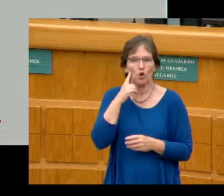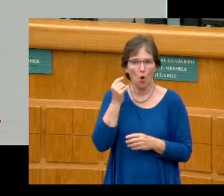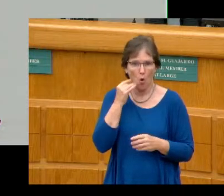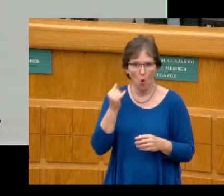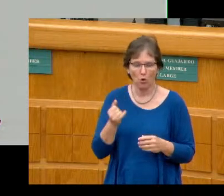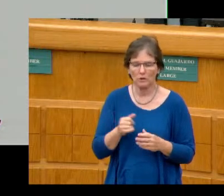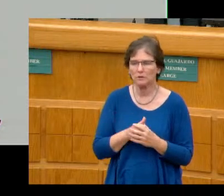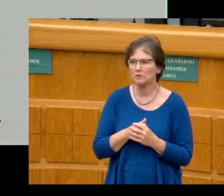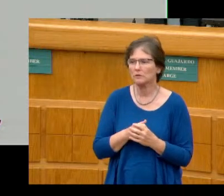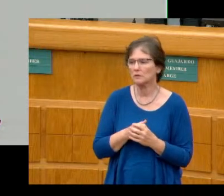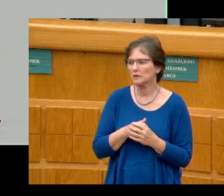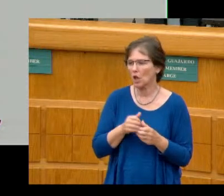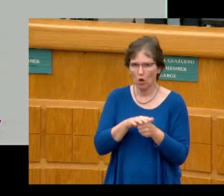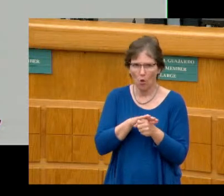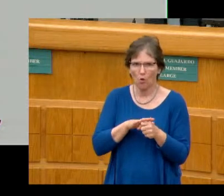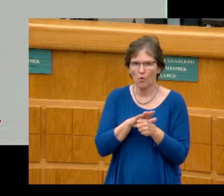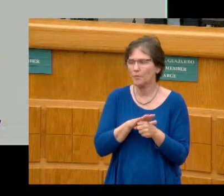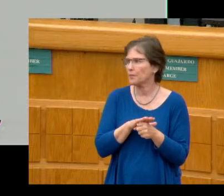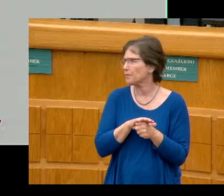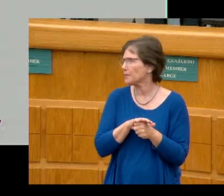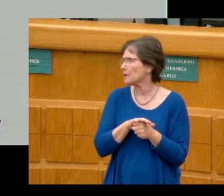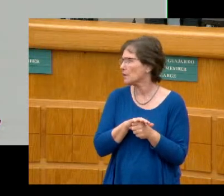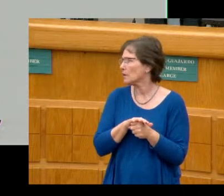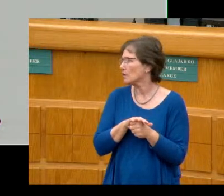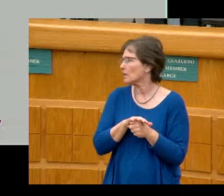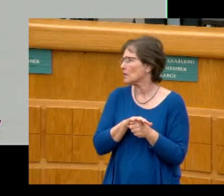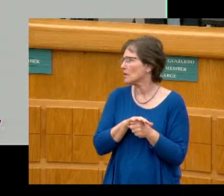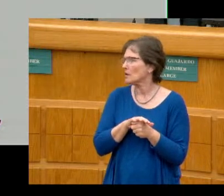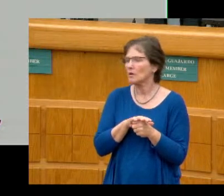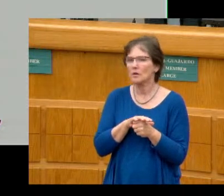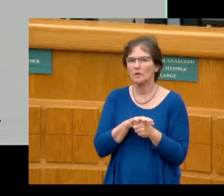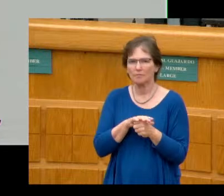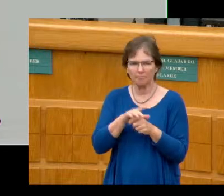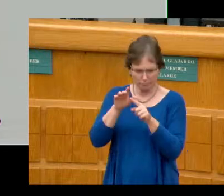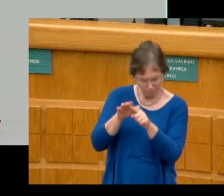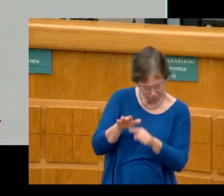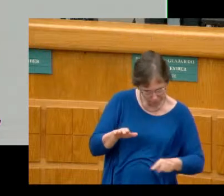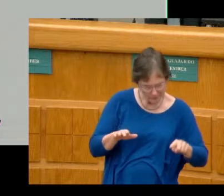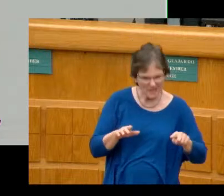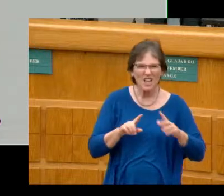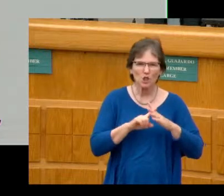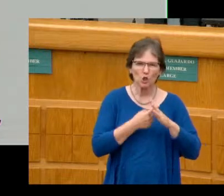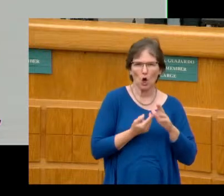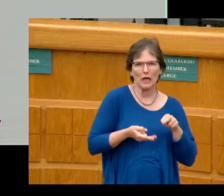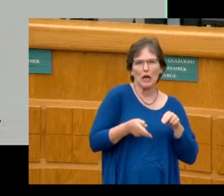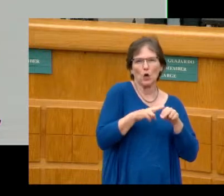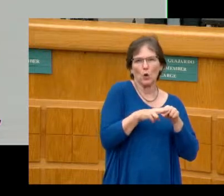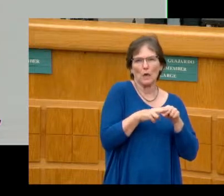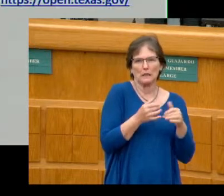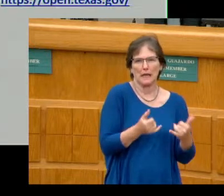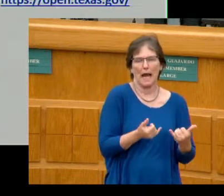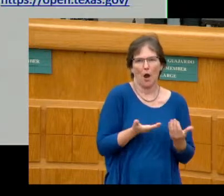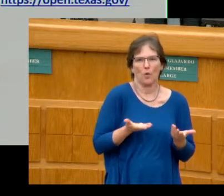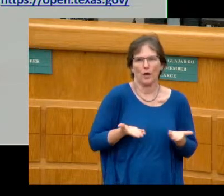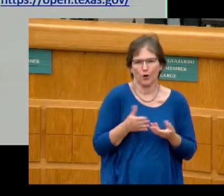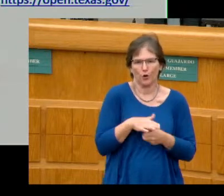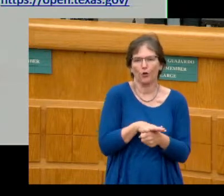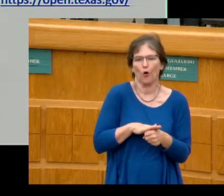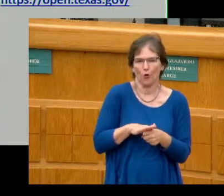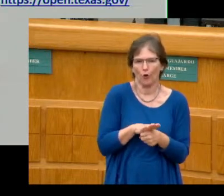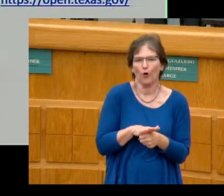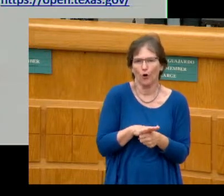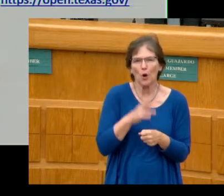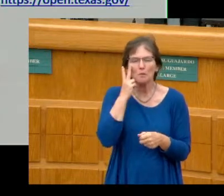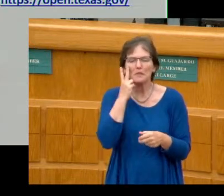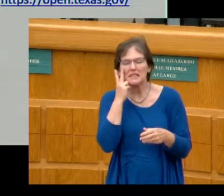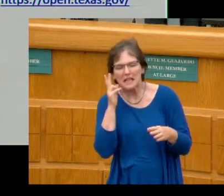outbreak is as big as our summer outbreak. Dallas-Fort Worth area is trending upwards. Wichita Falls is included in that. That's one